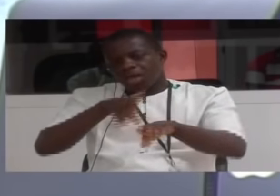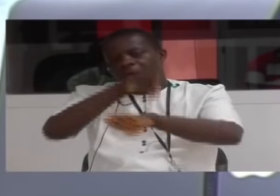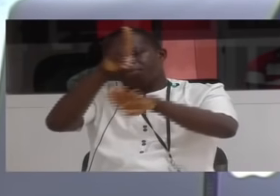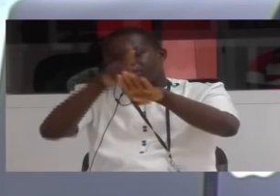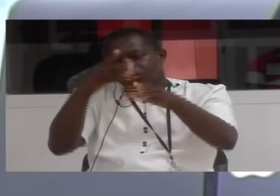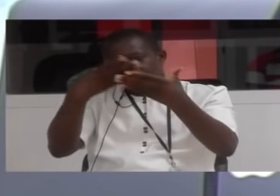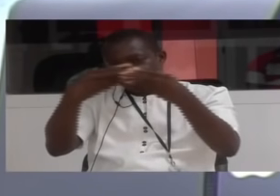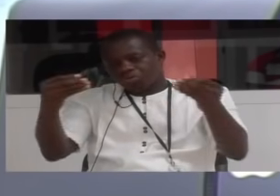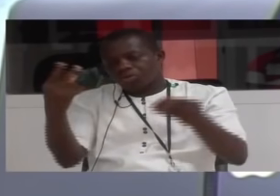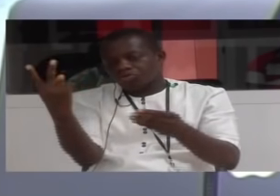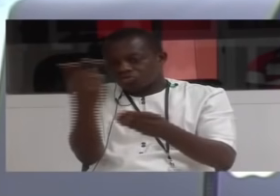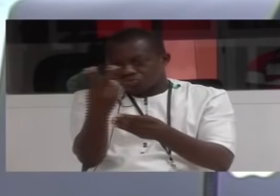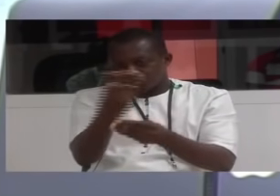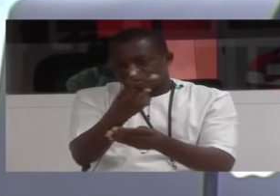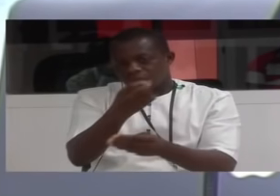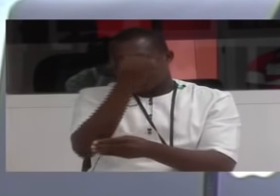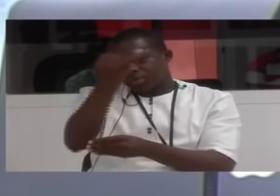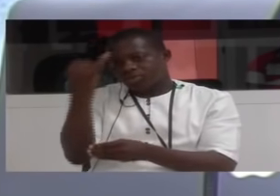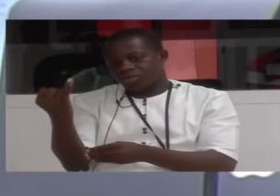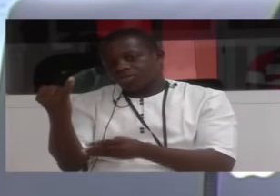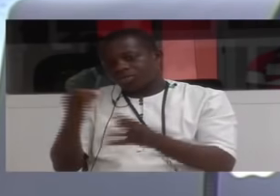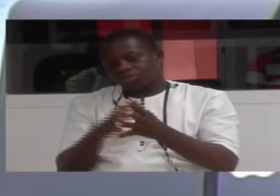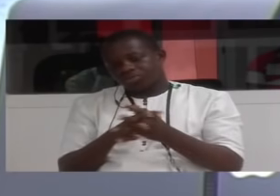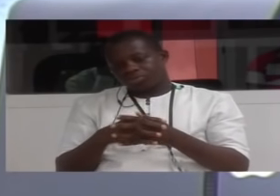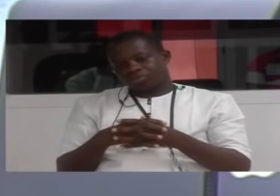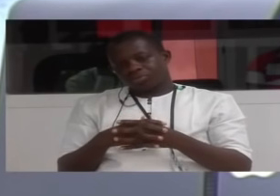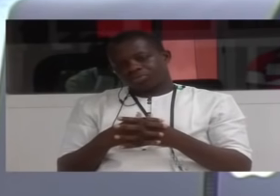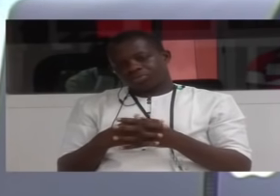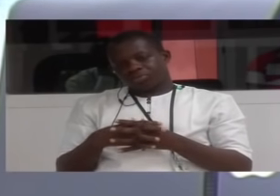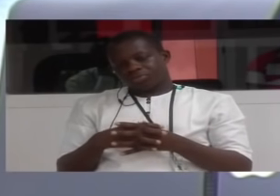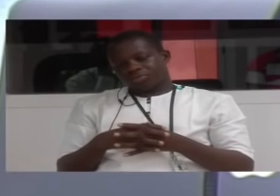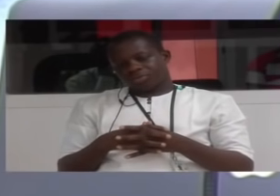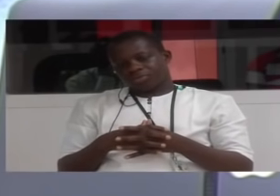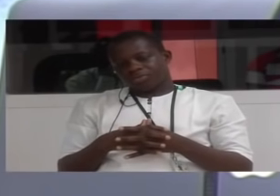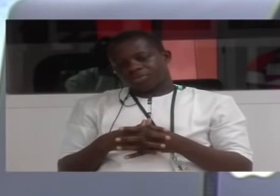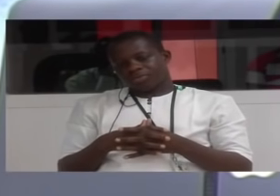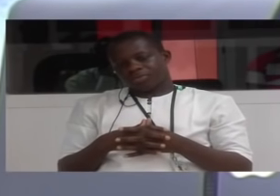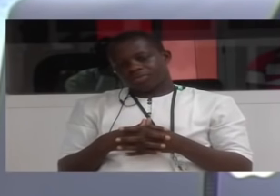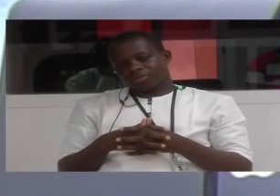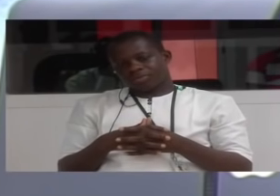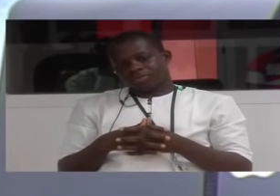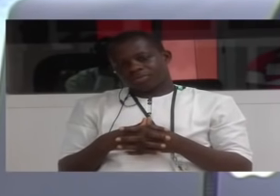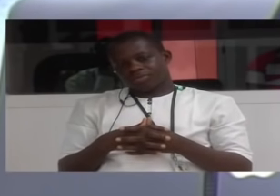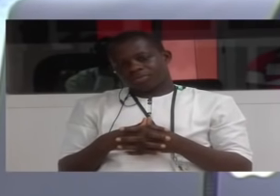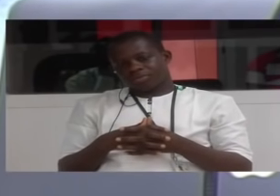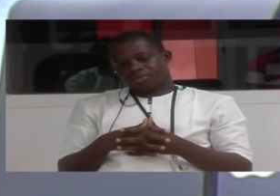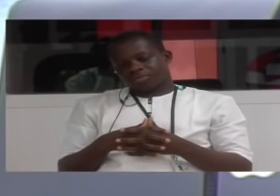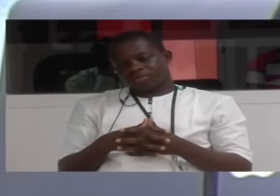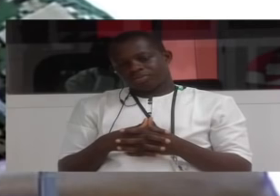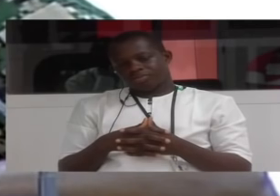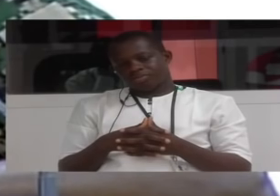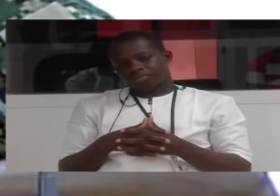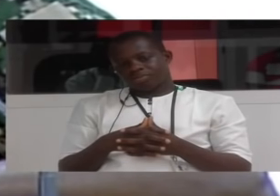two individuals? Ndax loy wax ci xibar bo xamne nguur gi waxon na ne xamul dara ci mbir ñaar ñi